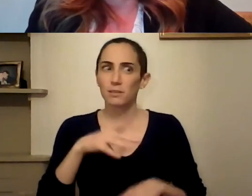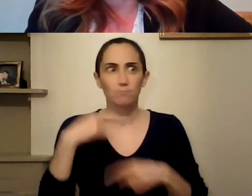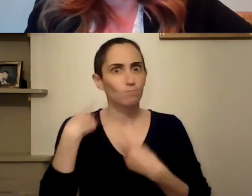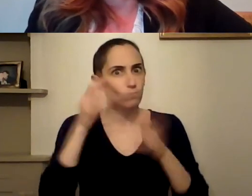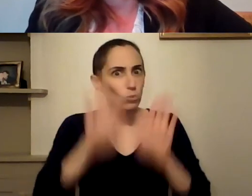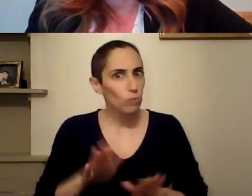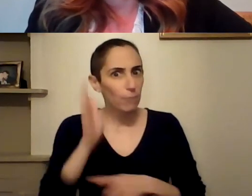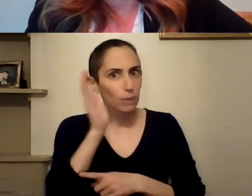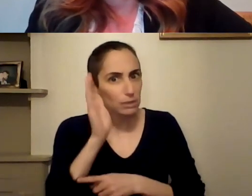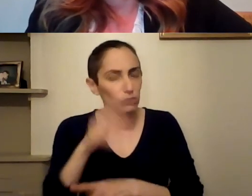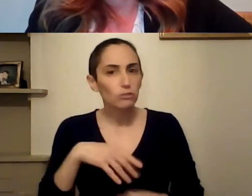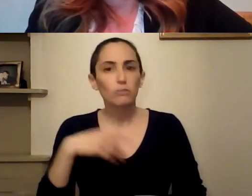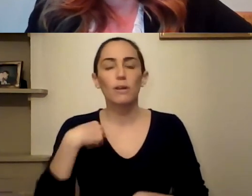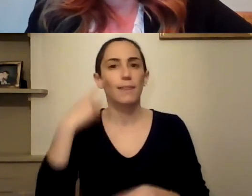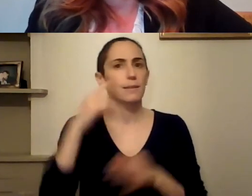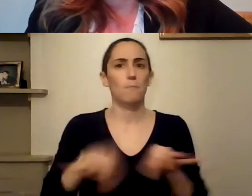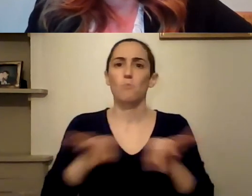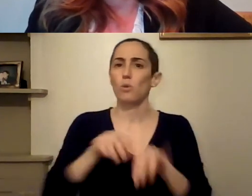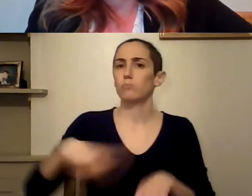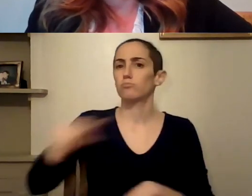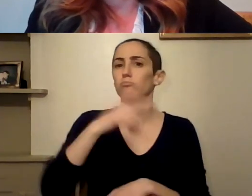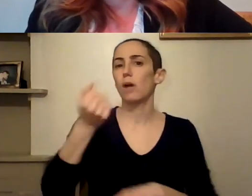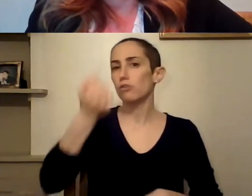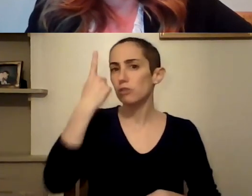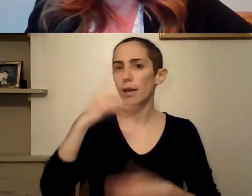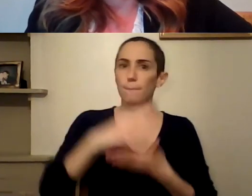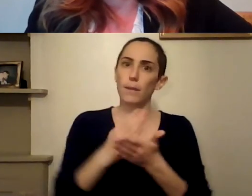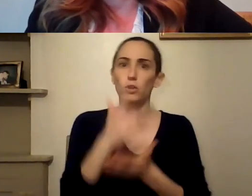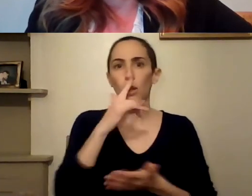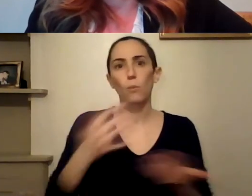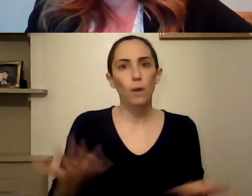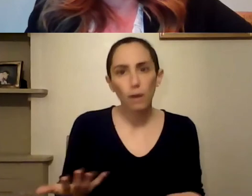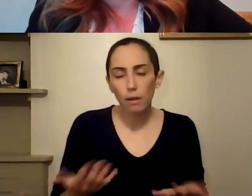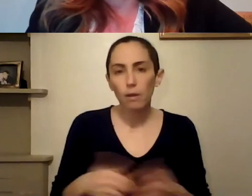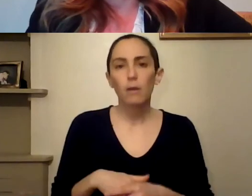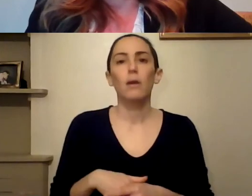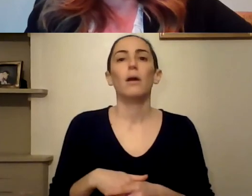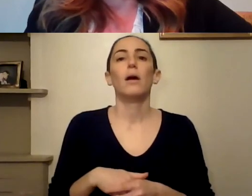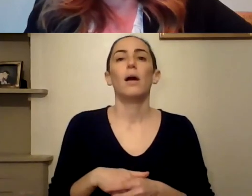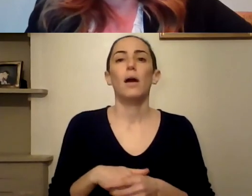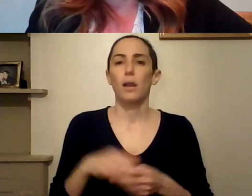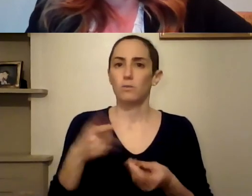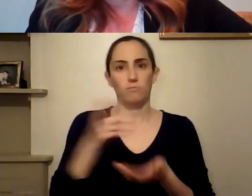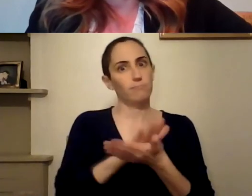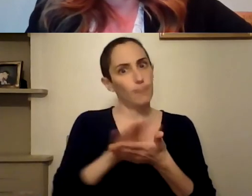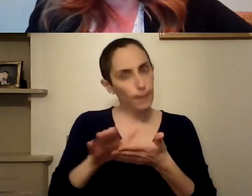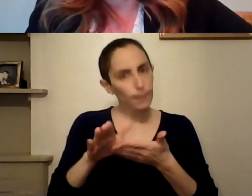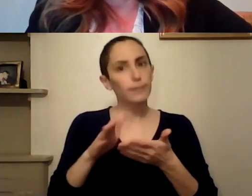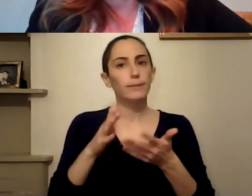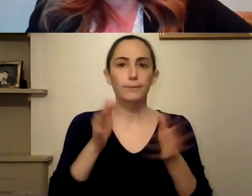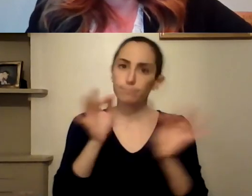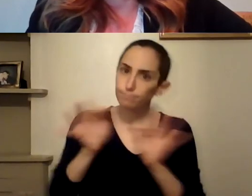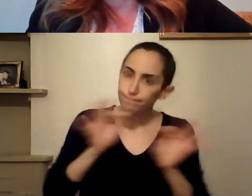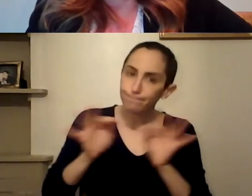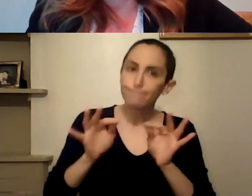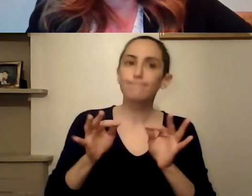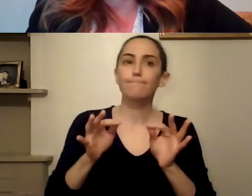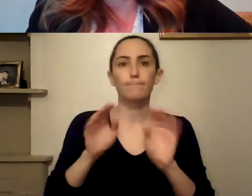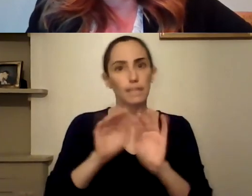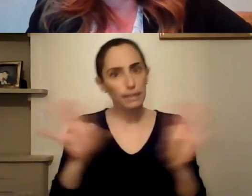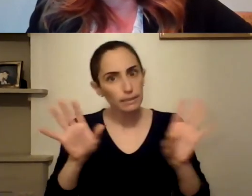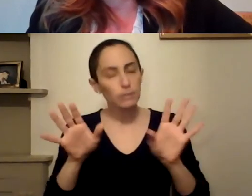we are. And I think you gave a really nice, realistic picture. And I think, the idea here is for people not